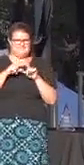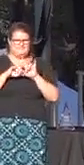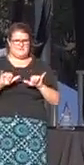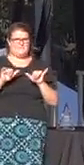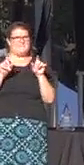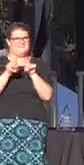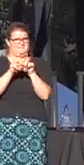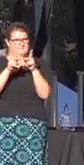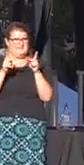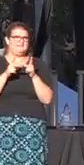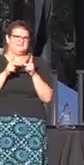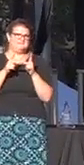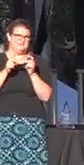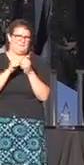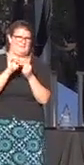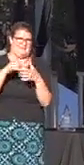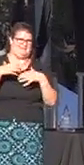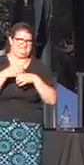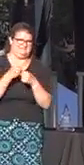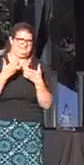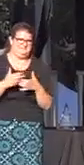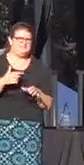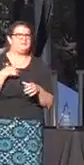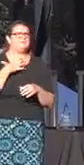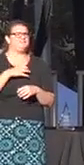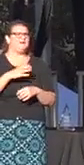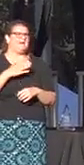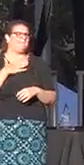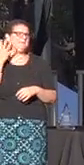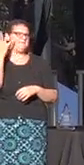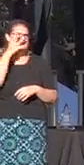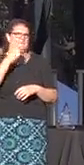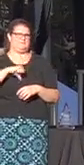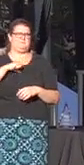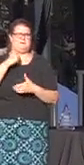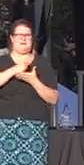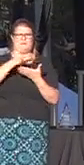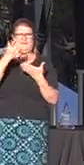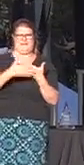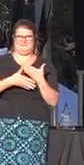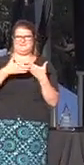with that, I will wish you a happy and beautiful Pride weekend.